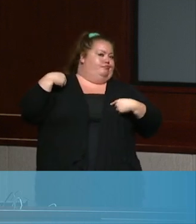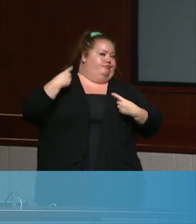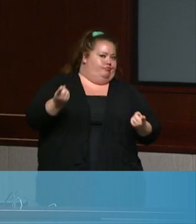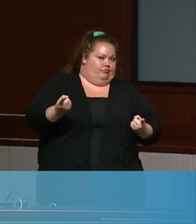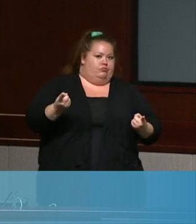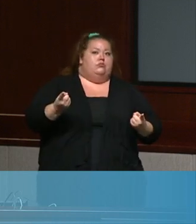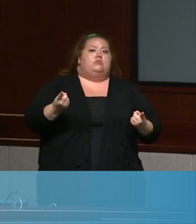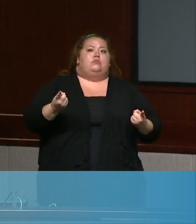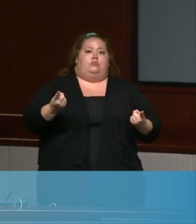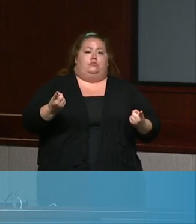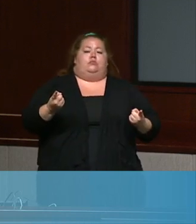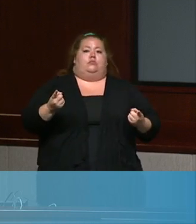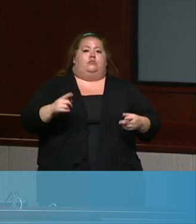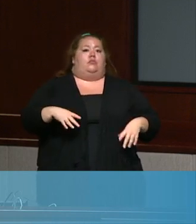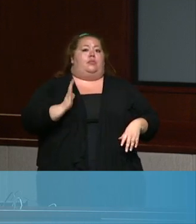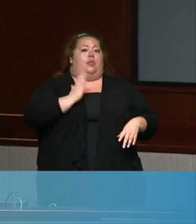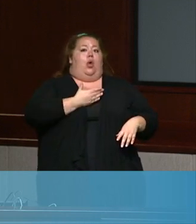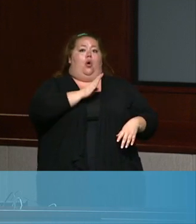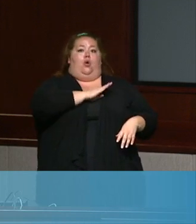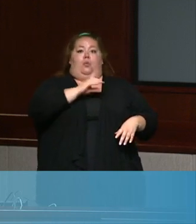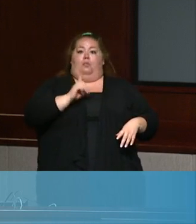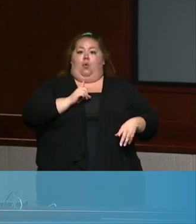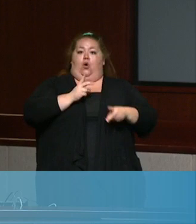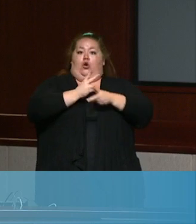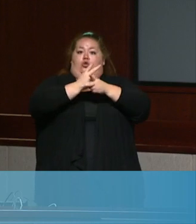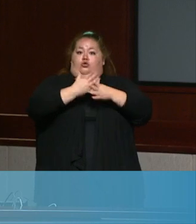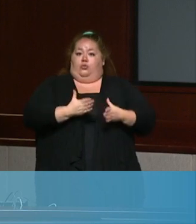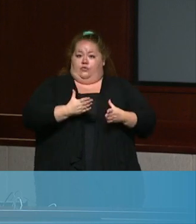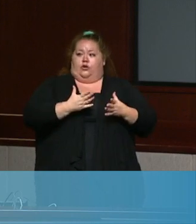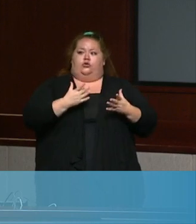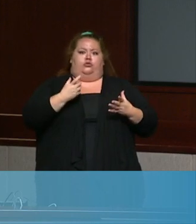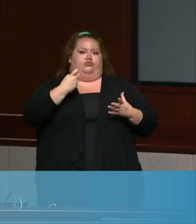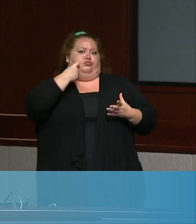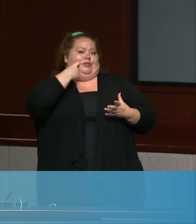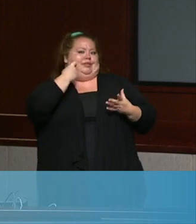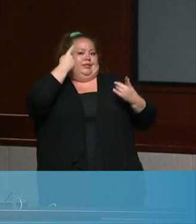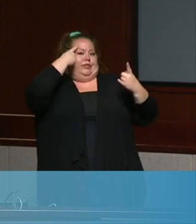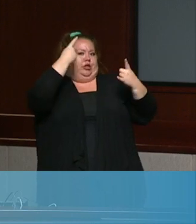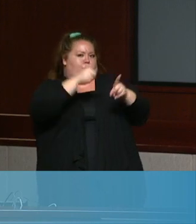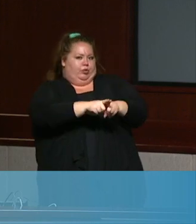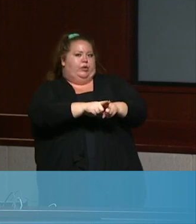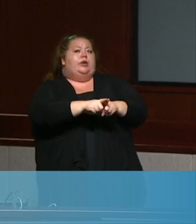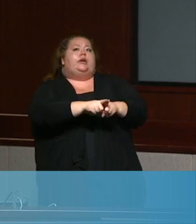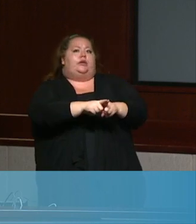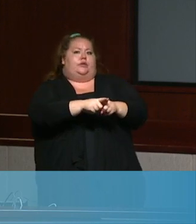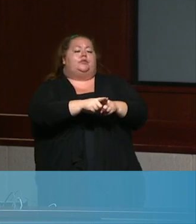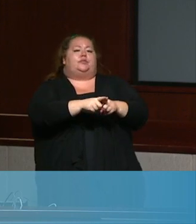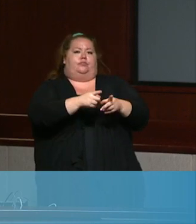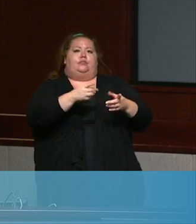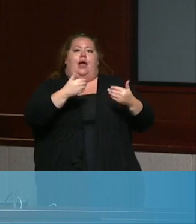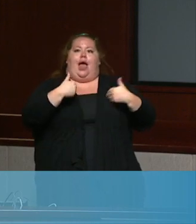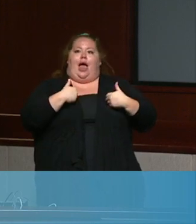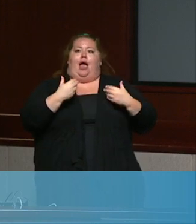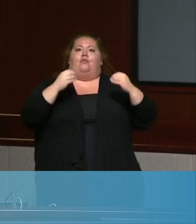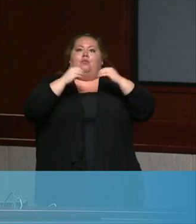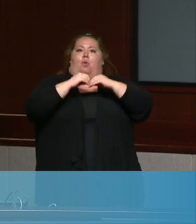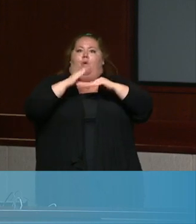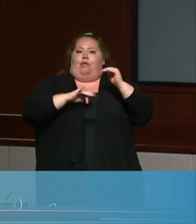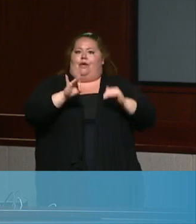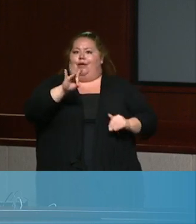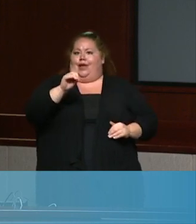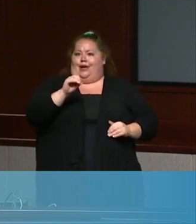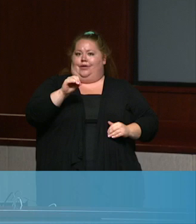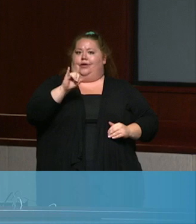Recently, the Board of Supervisors approved a new agreement to allow us to provide more than 80 ICU nurses that are